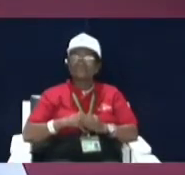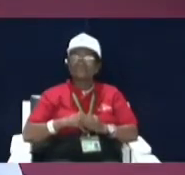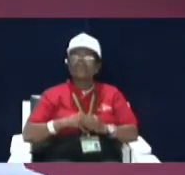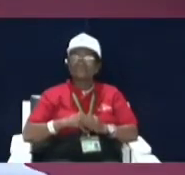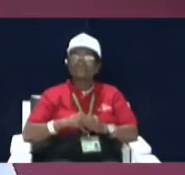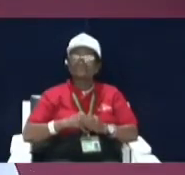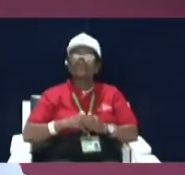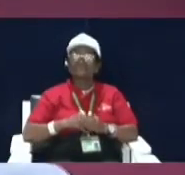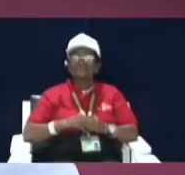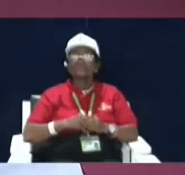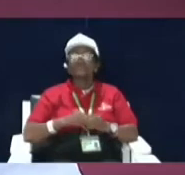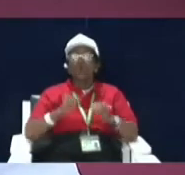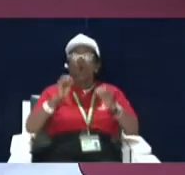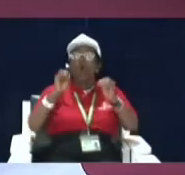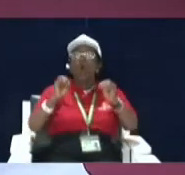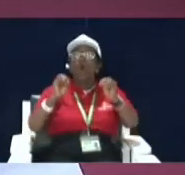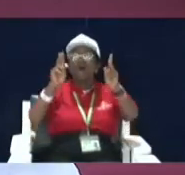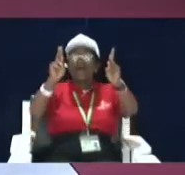Okay.